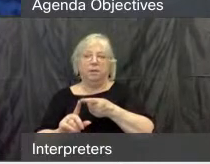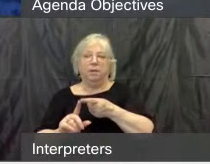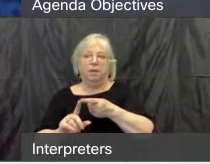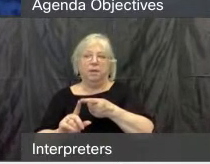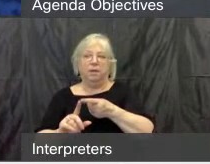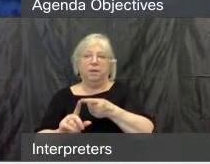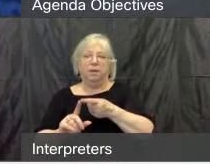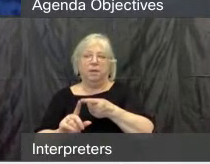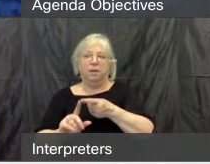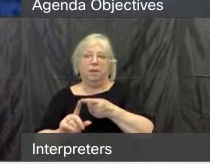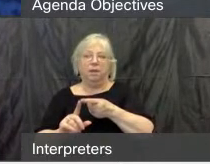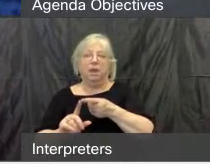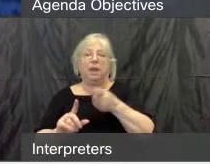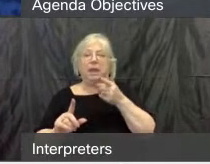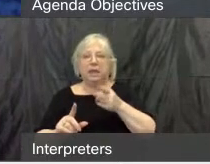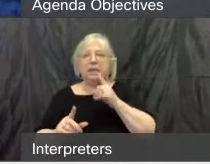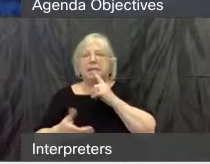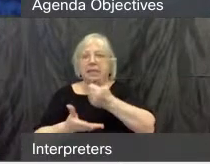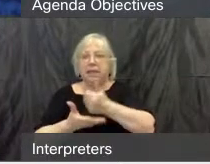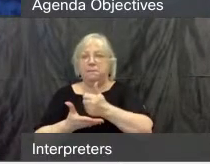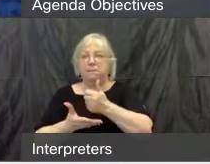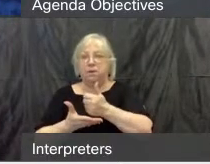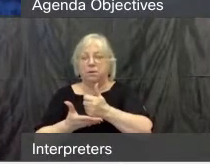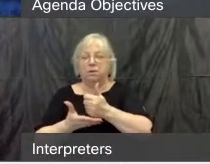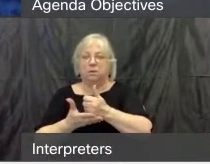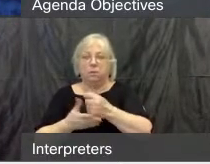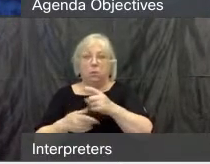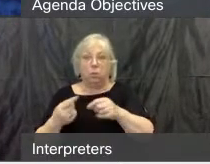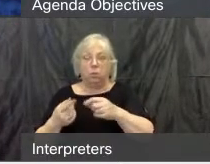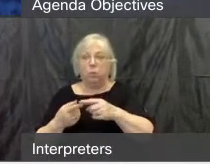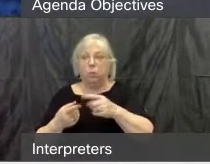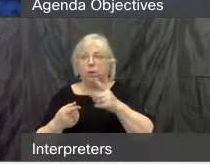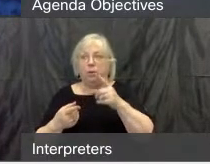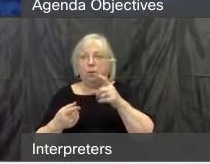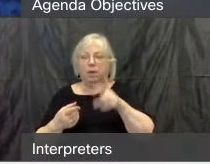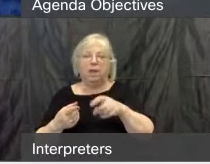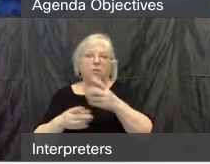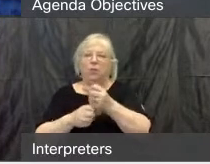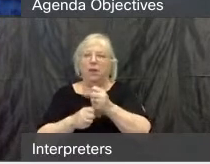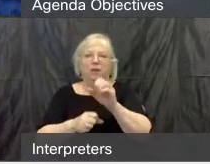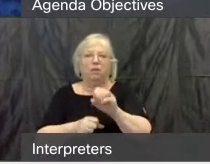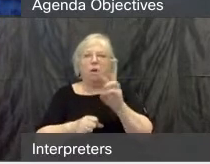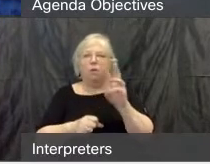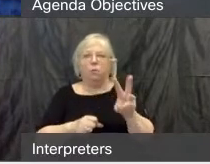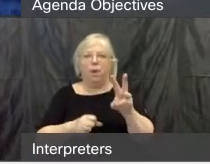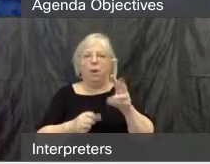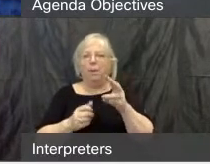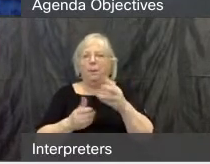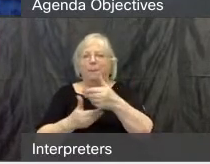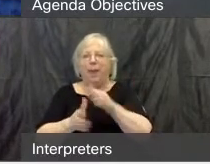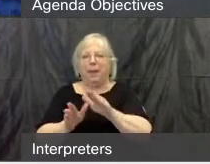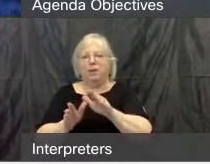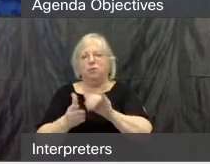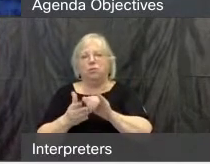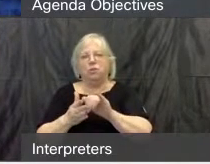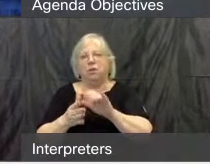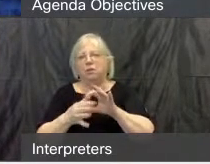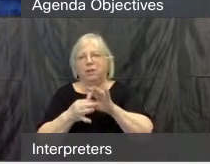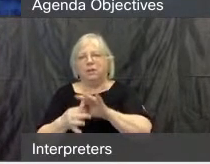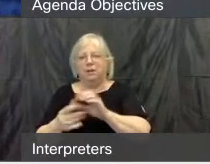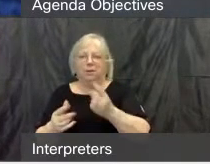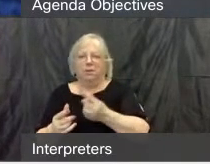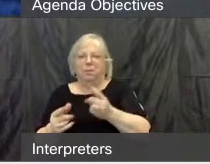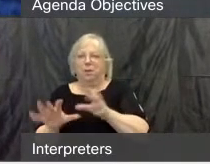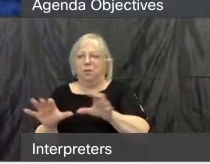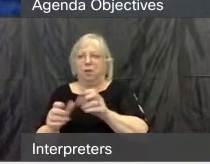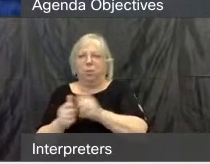where these come in handy, particularly are when you need to get a software package that deals with something you're dealing with, and if